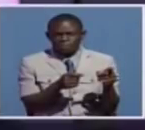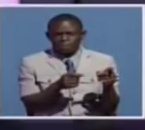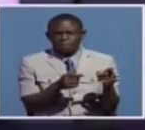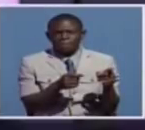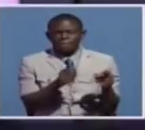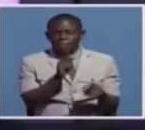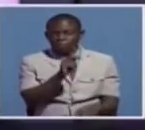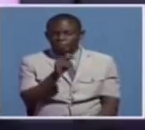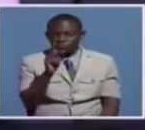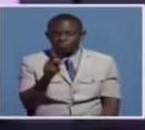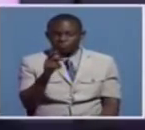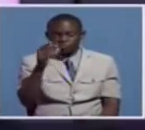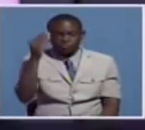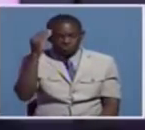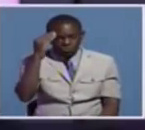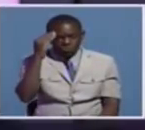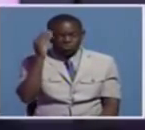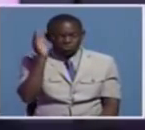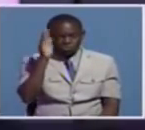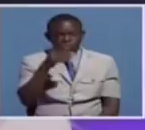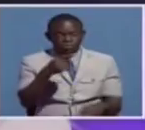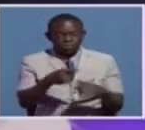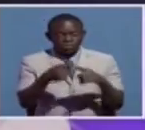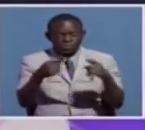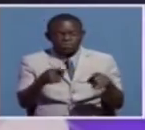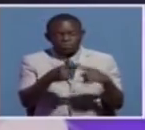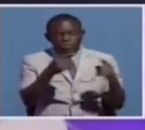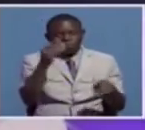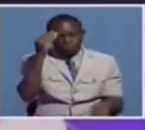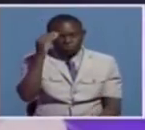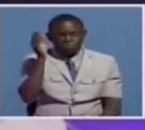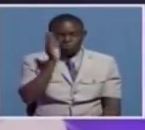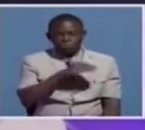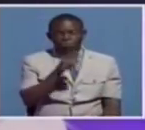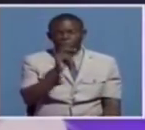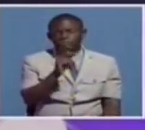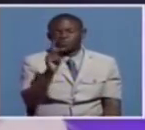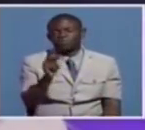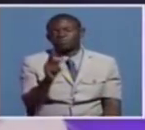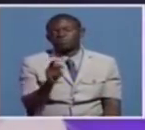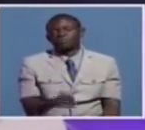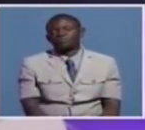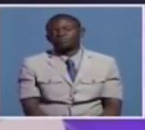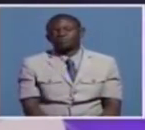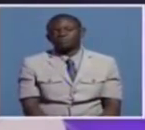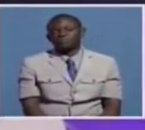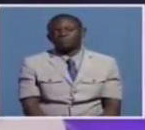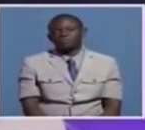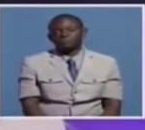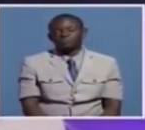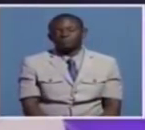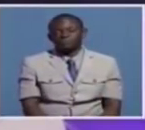things would happen, because unfortunately, at that time,